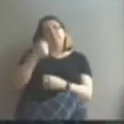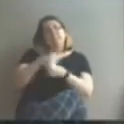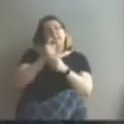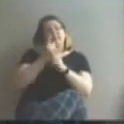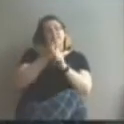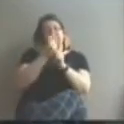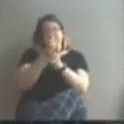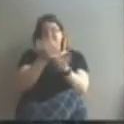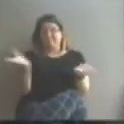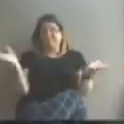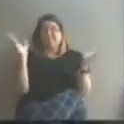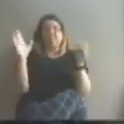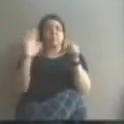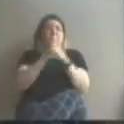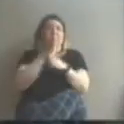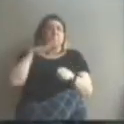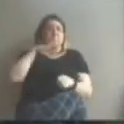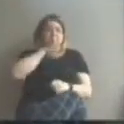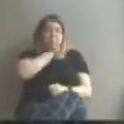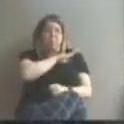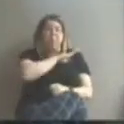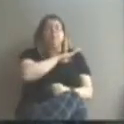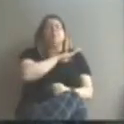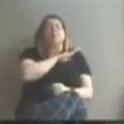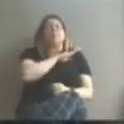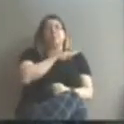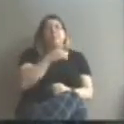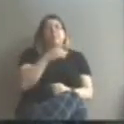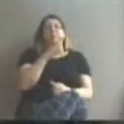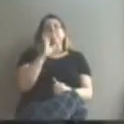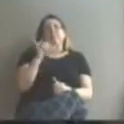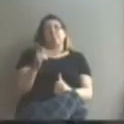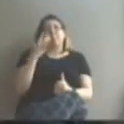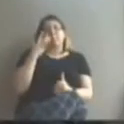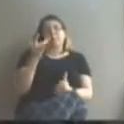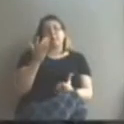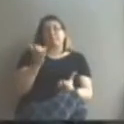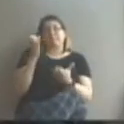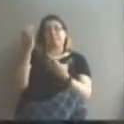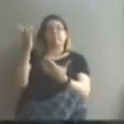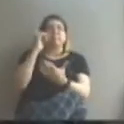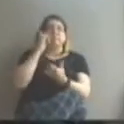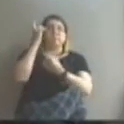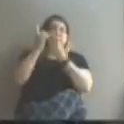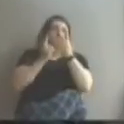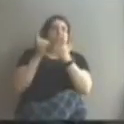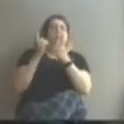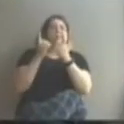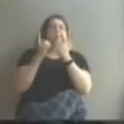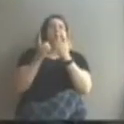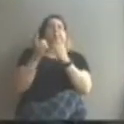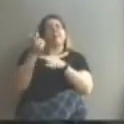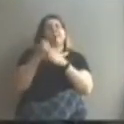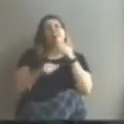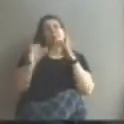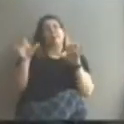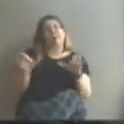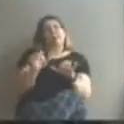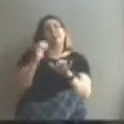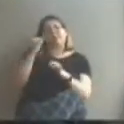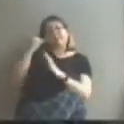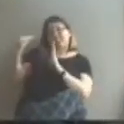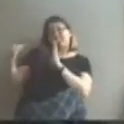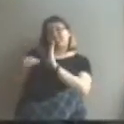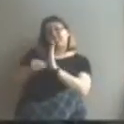the whole board. So that's why, as an entire unit, I brought it up for consideration under action items, because if I put it in the